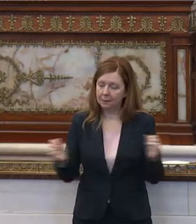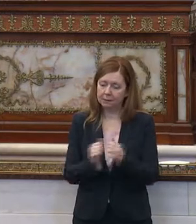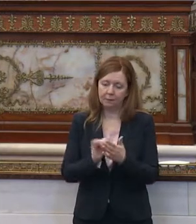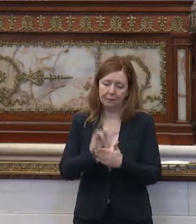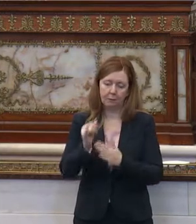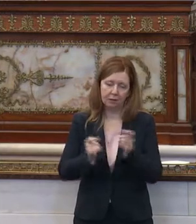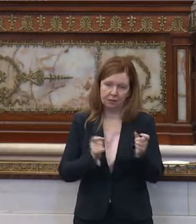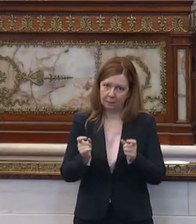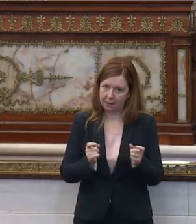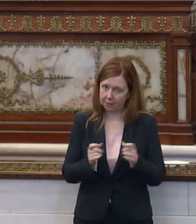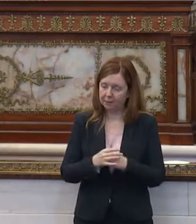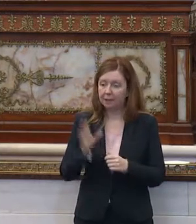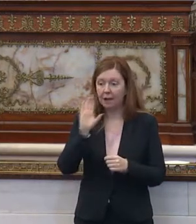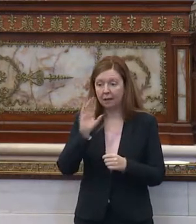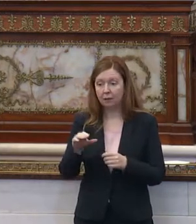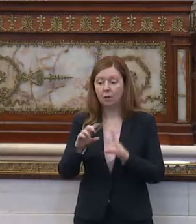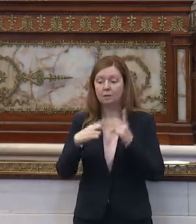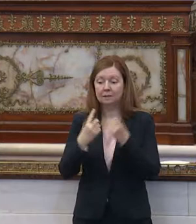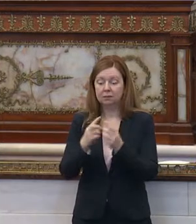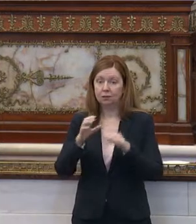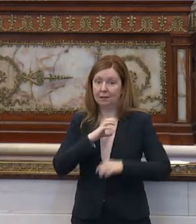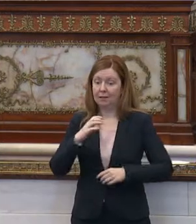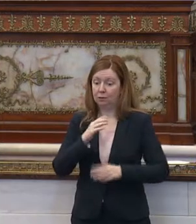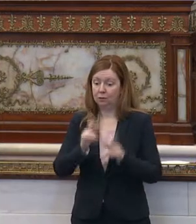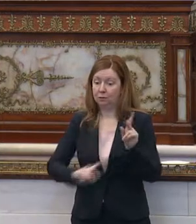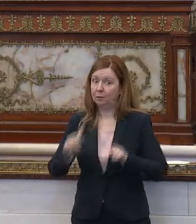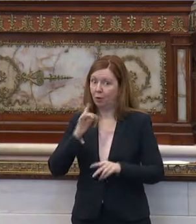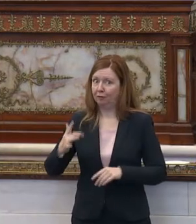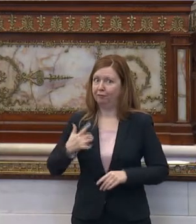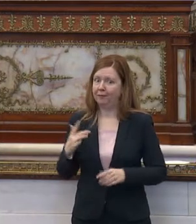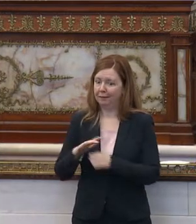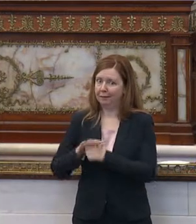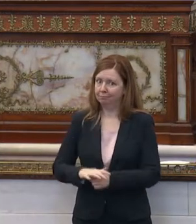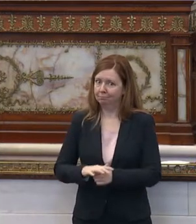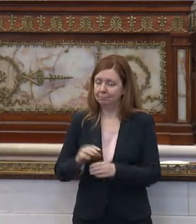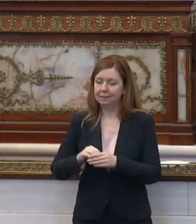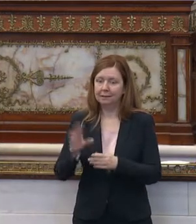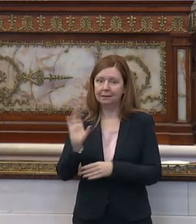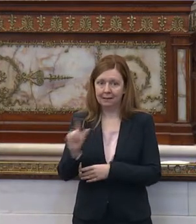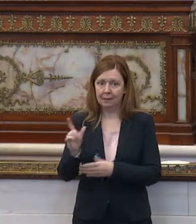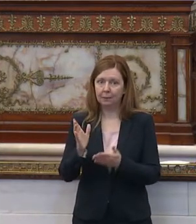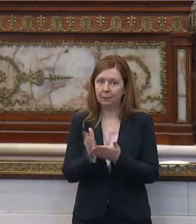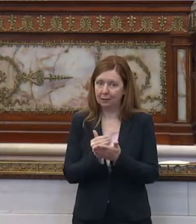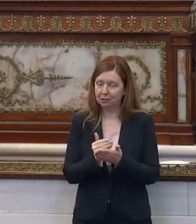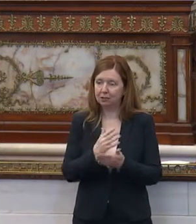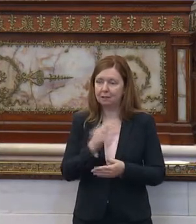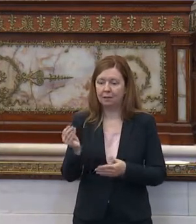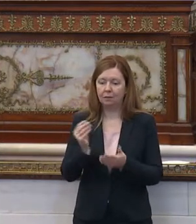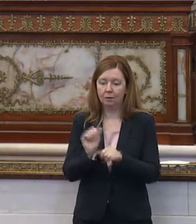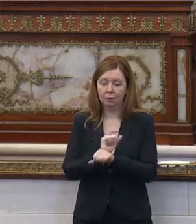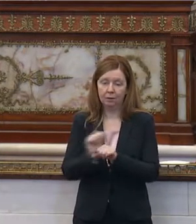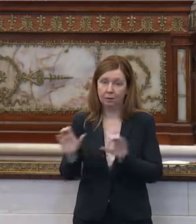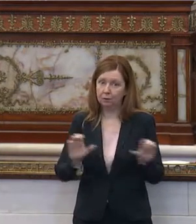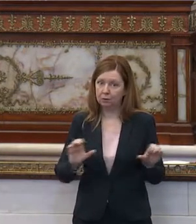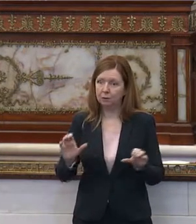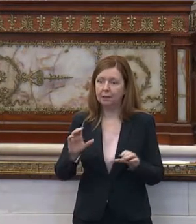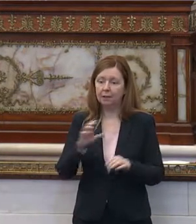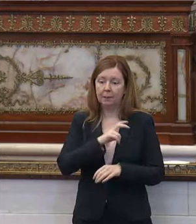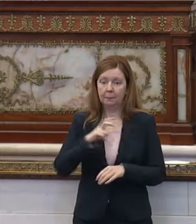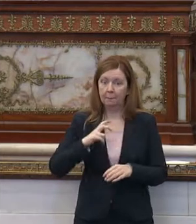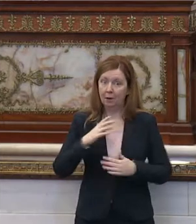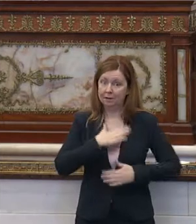project management. I know district council people are feeling it in our capital budgets and our the work that we're doing in Parks and